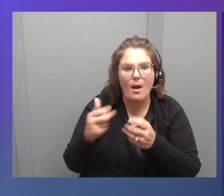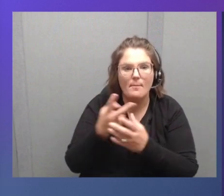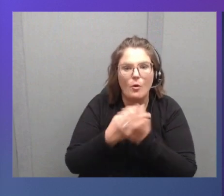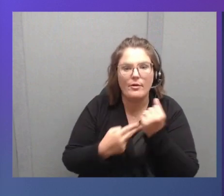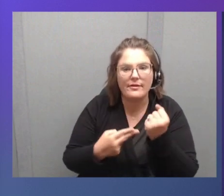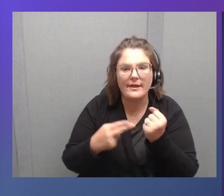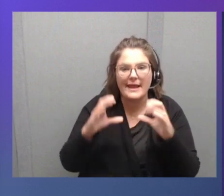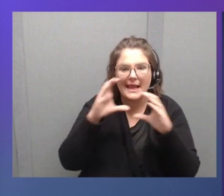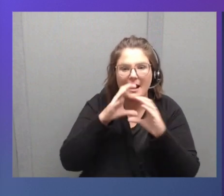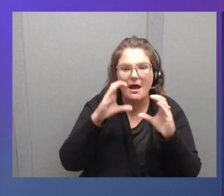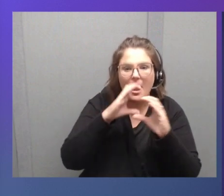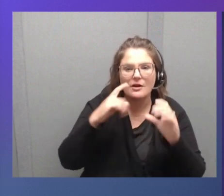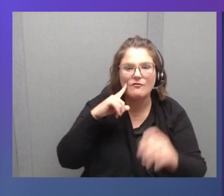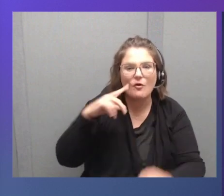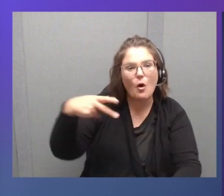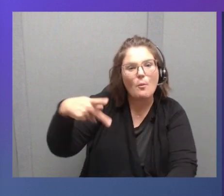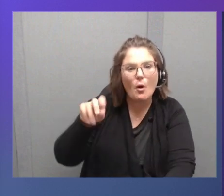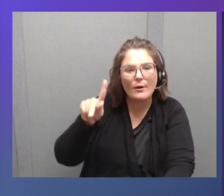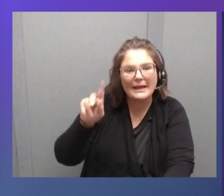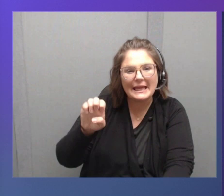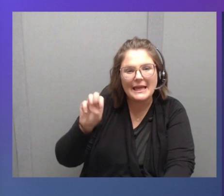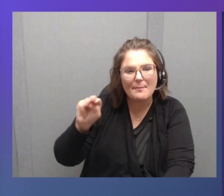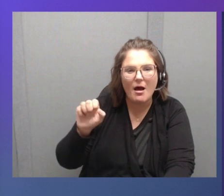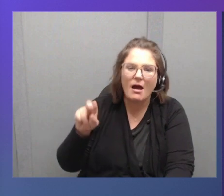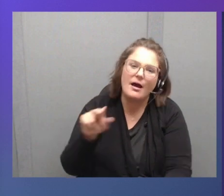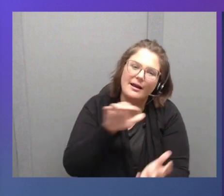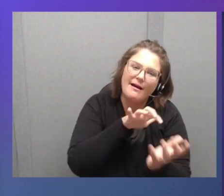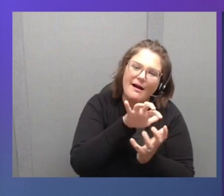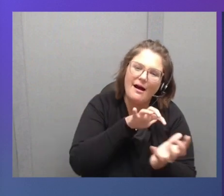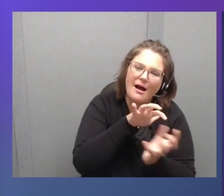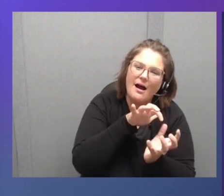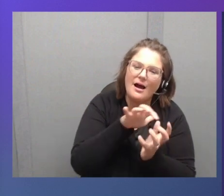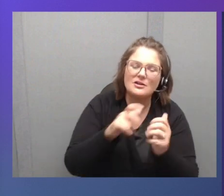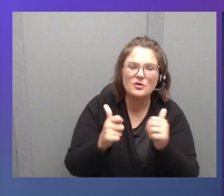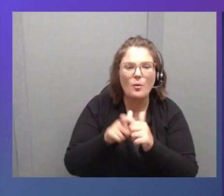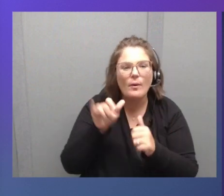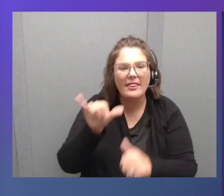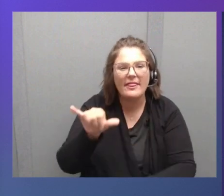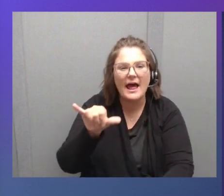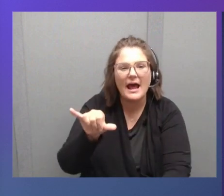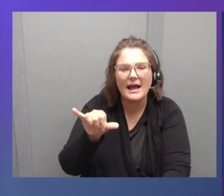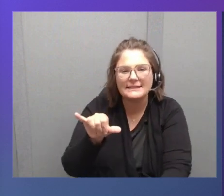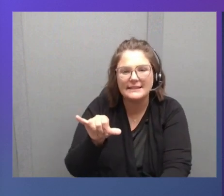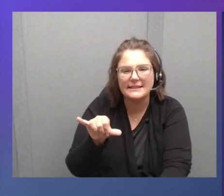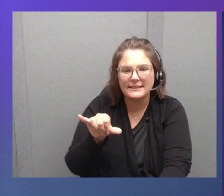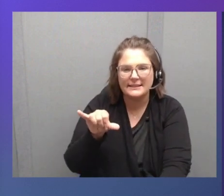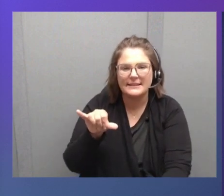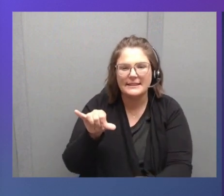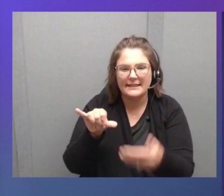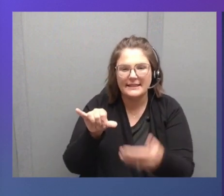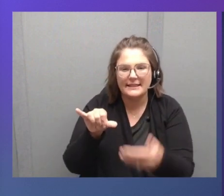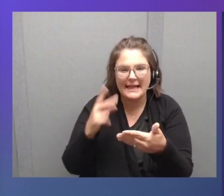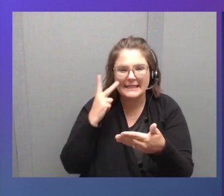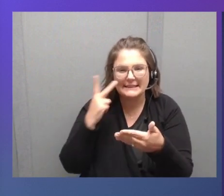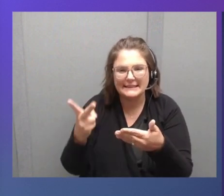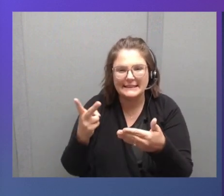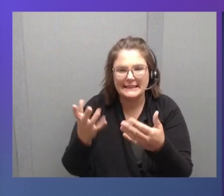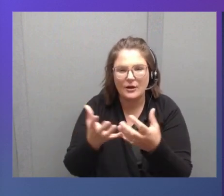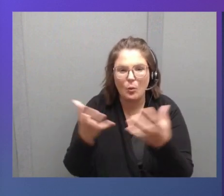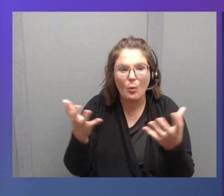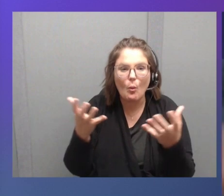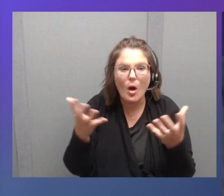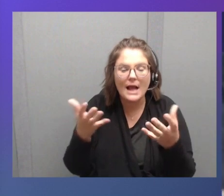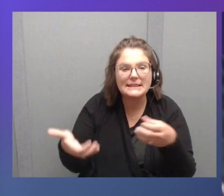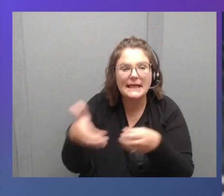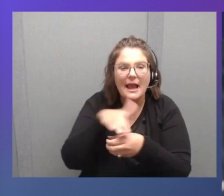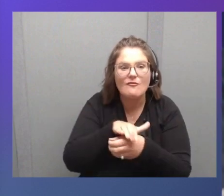Pokemon. Okay, so what they do is with that device and this device, they can see what the expanse of the coverage for LoRa